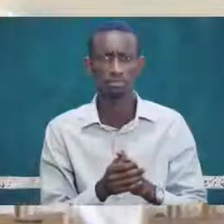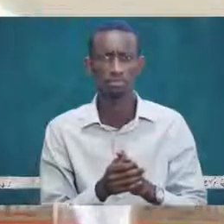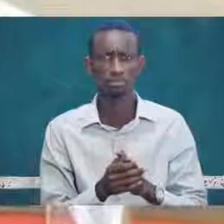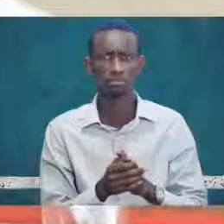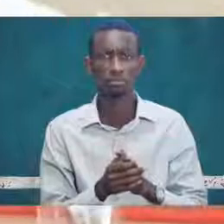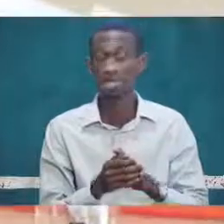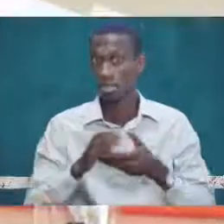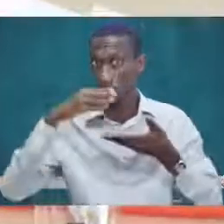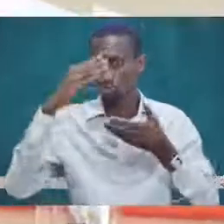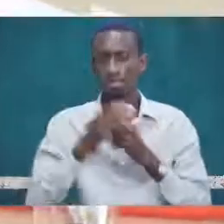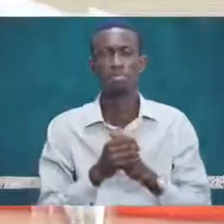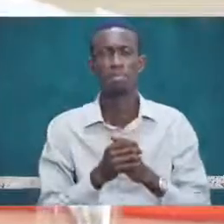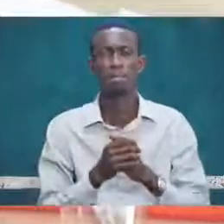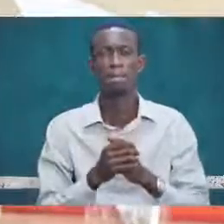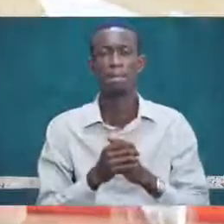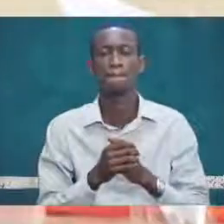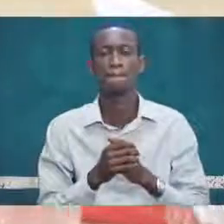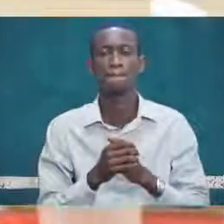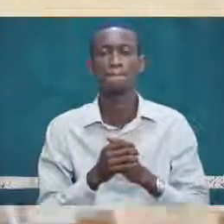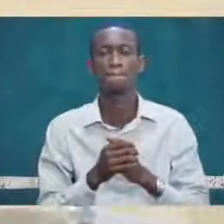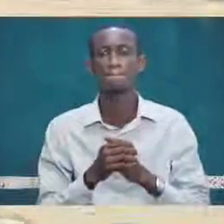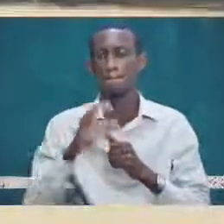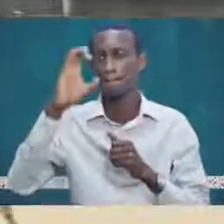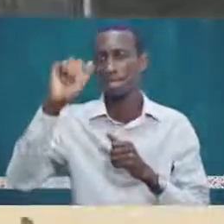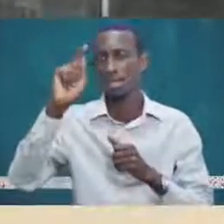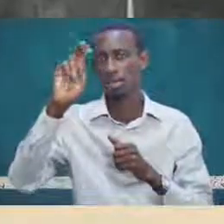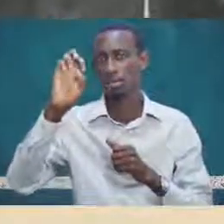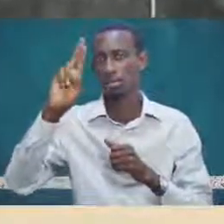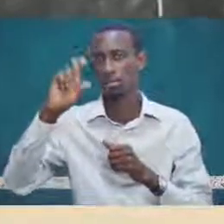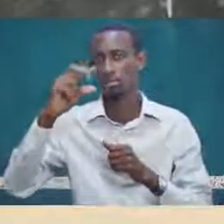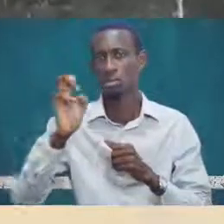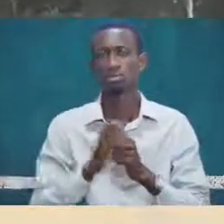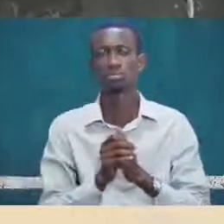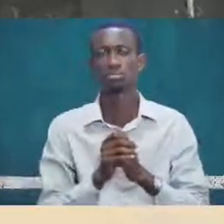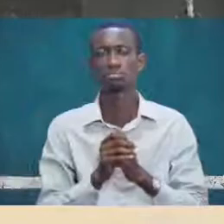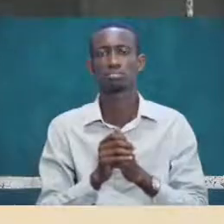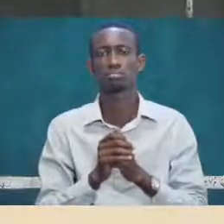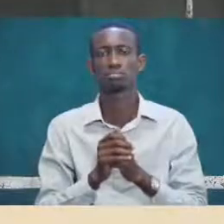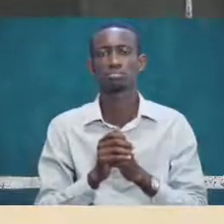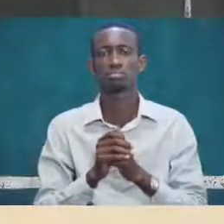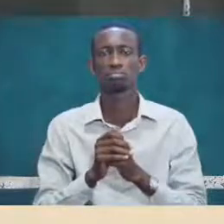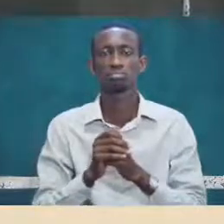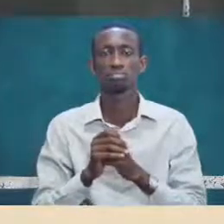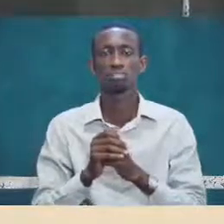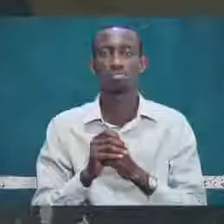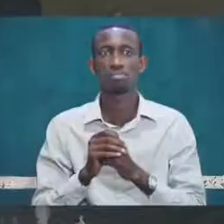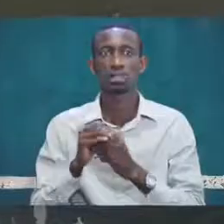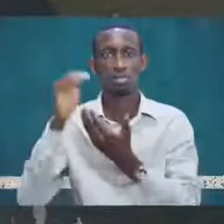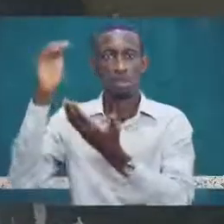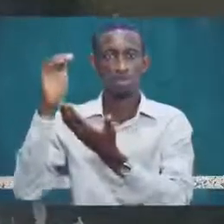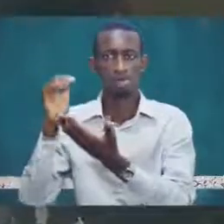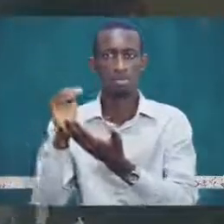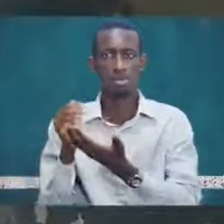the categories of chemical reactions and categories of chemical reactions.